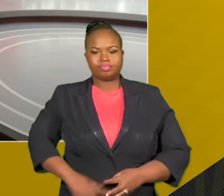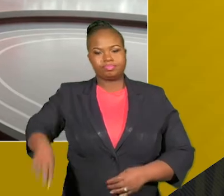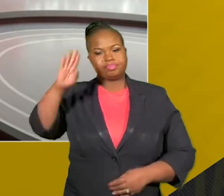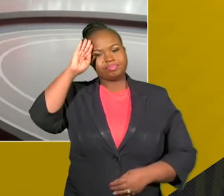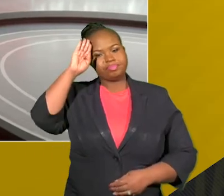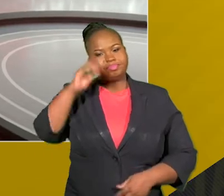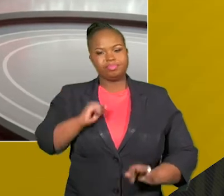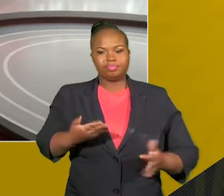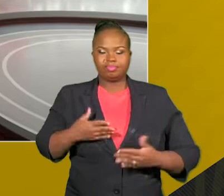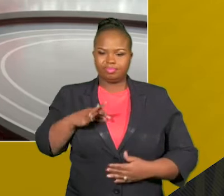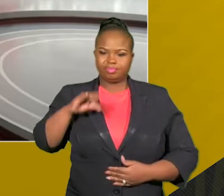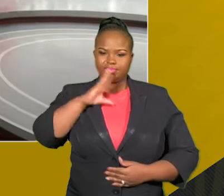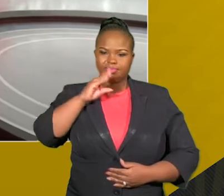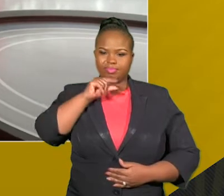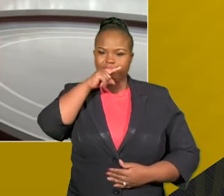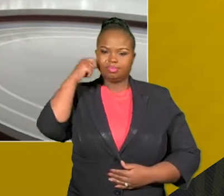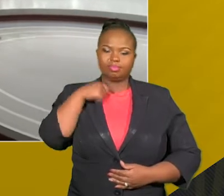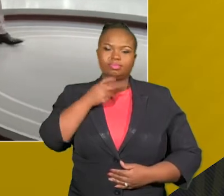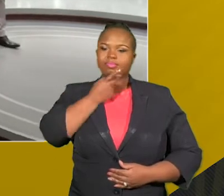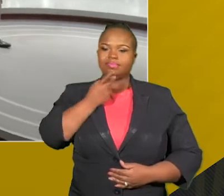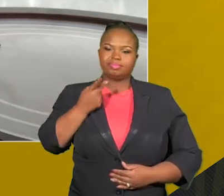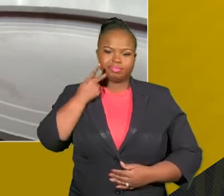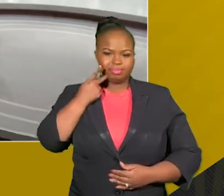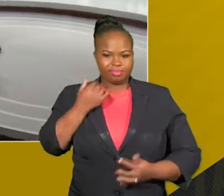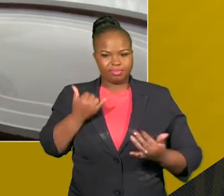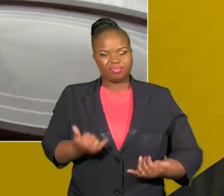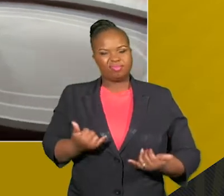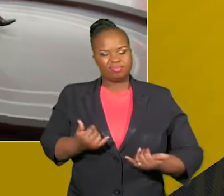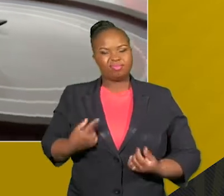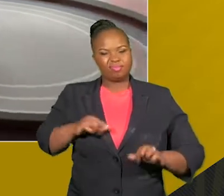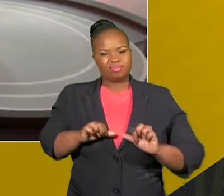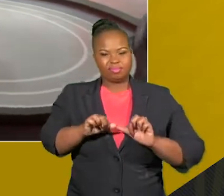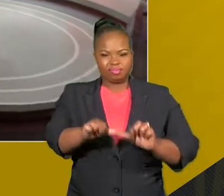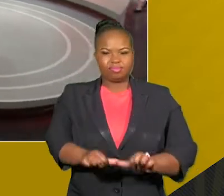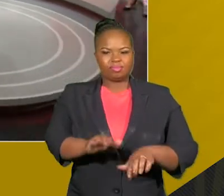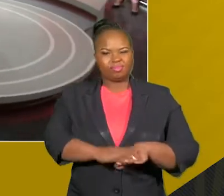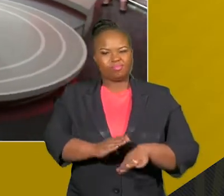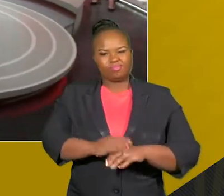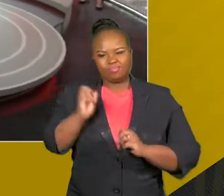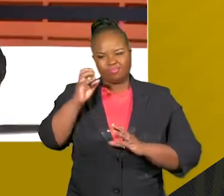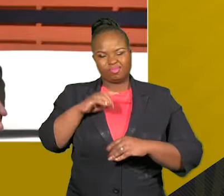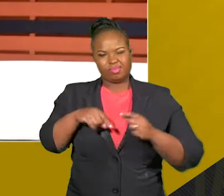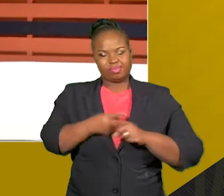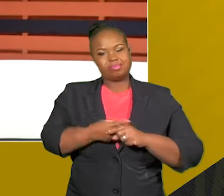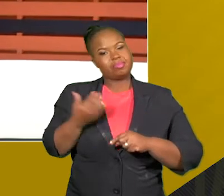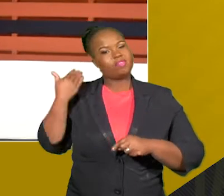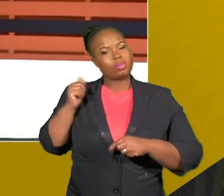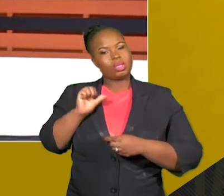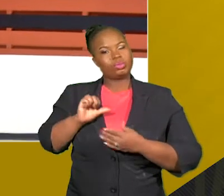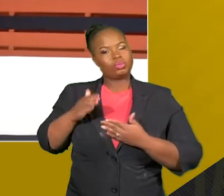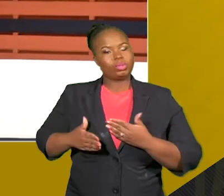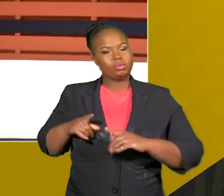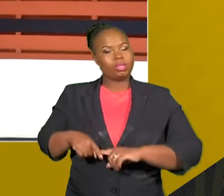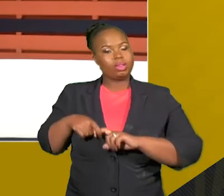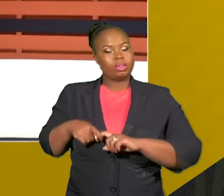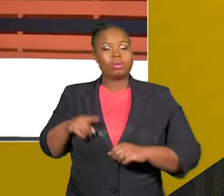Sanibona, welcome to Daily Thetha, igama lam uKini nonke waka Shandu. And namhlanje siqhubeka nohlele sake saba nalo, sabe salivala salishiya phansi.